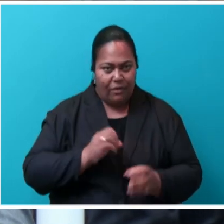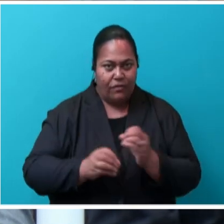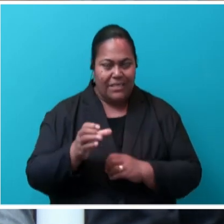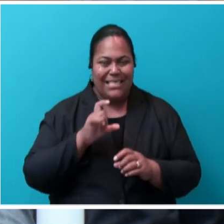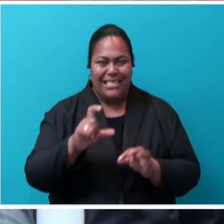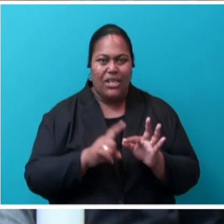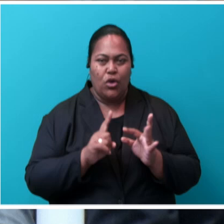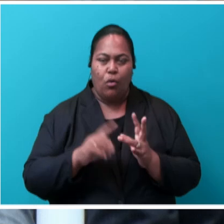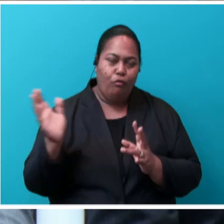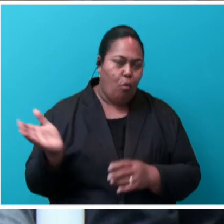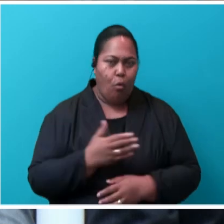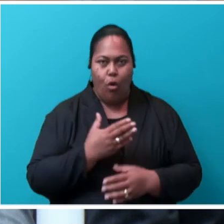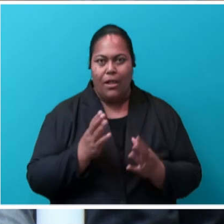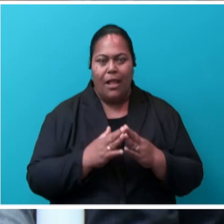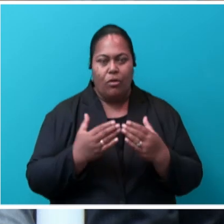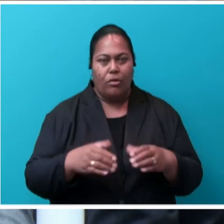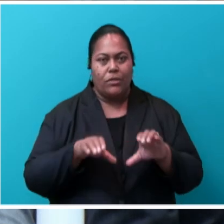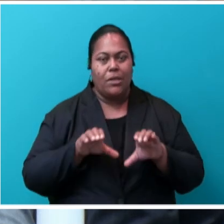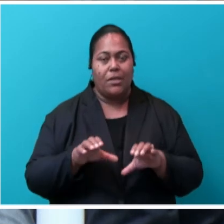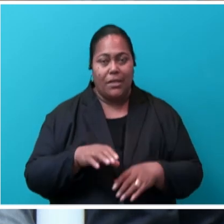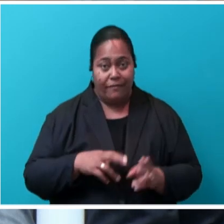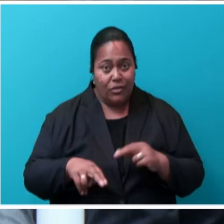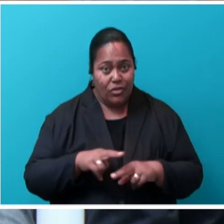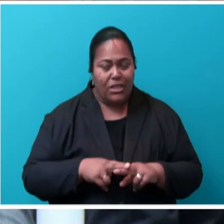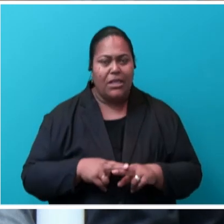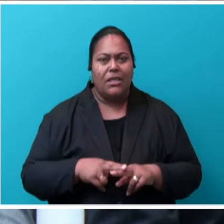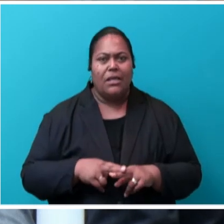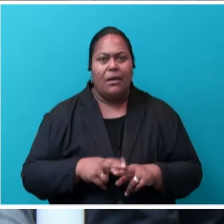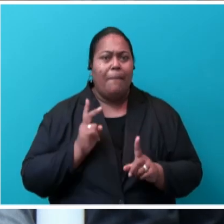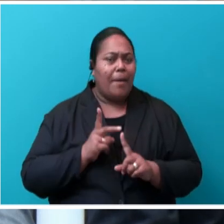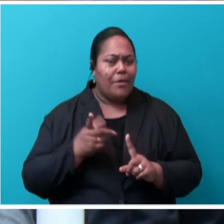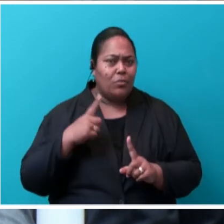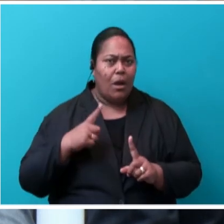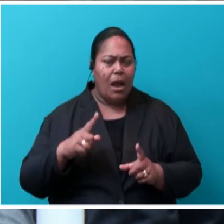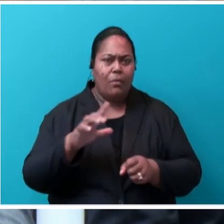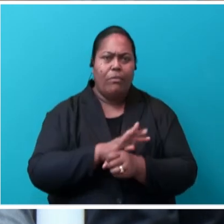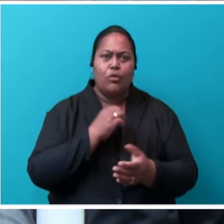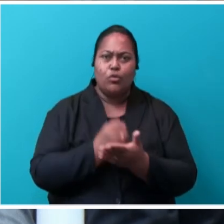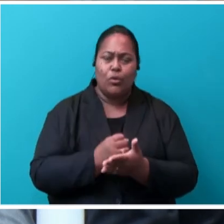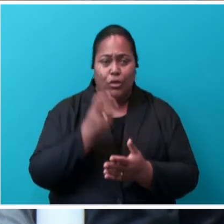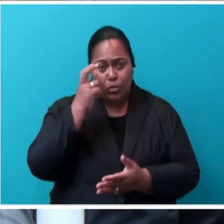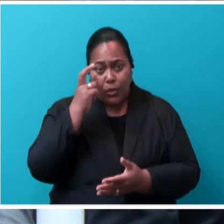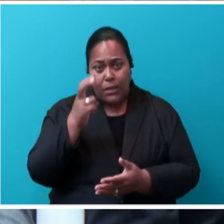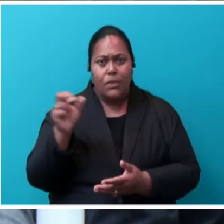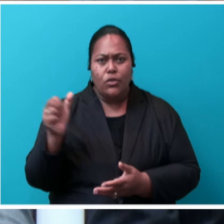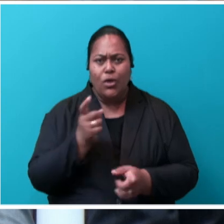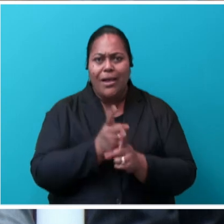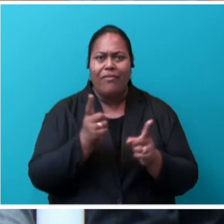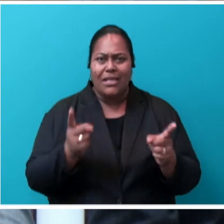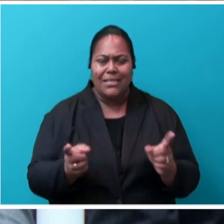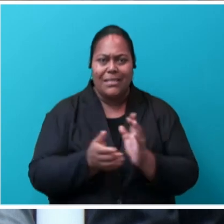councils throughout the country. And the purpose of this is to ensure that the training is aimed to enhance governance